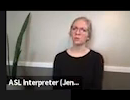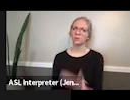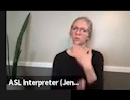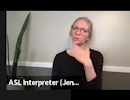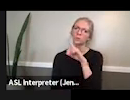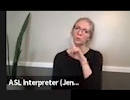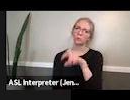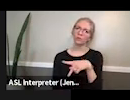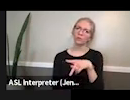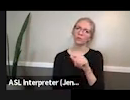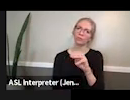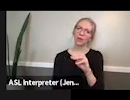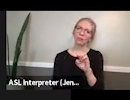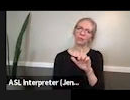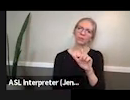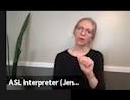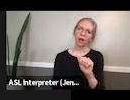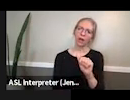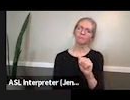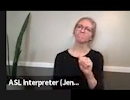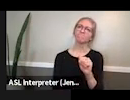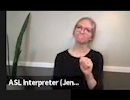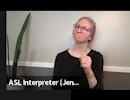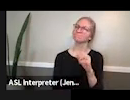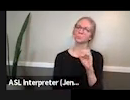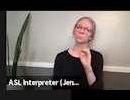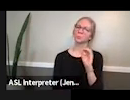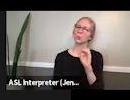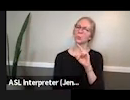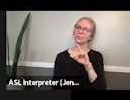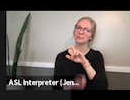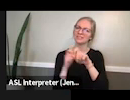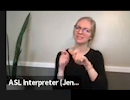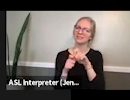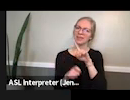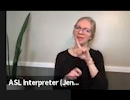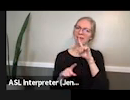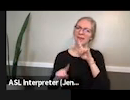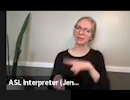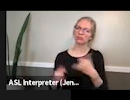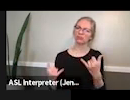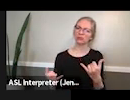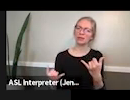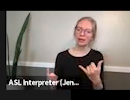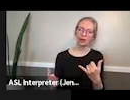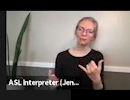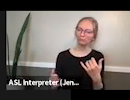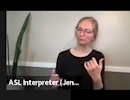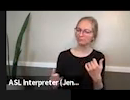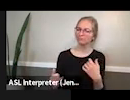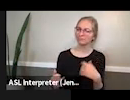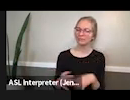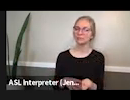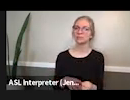don't know that I have a specific answer for you right now. I think that until